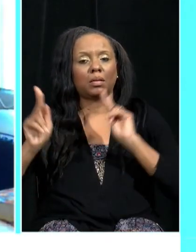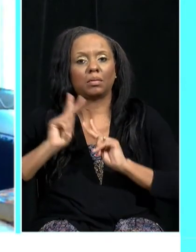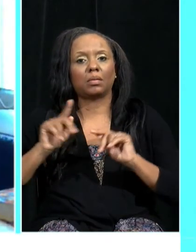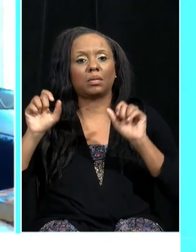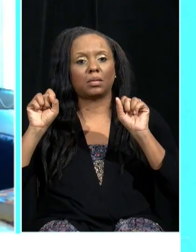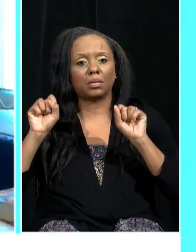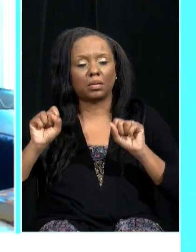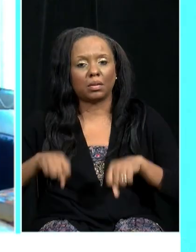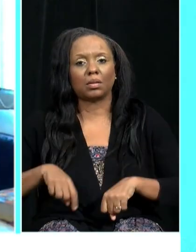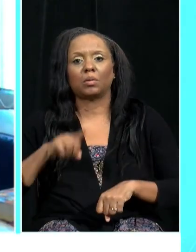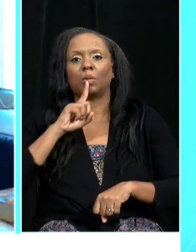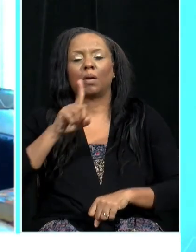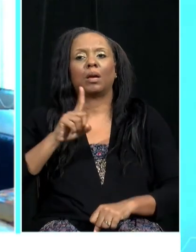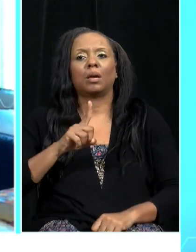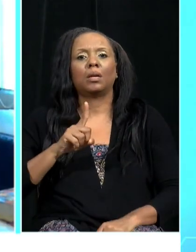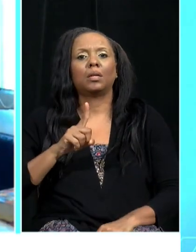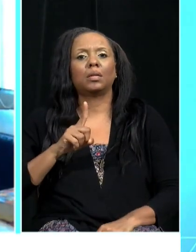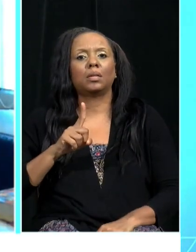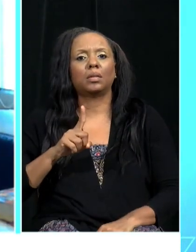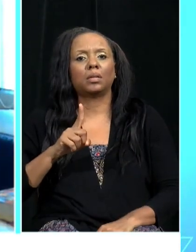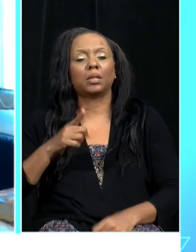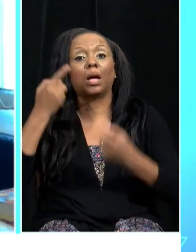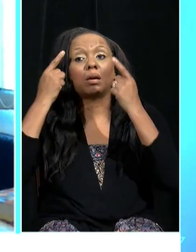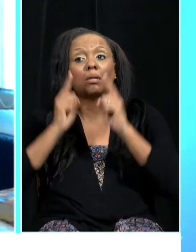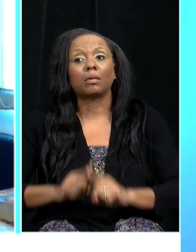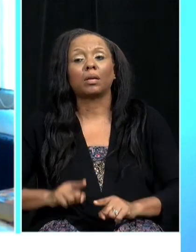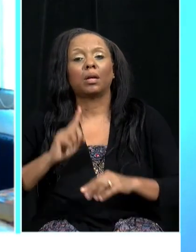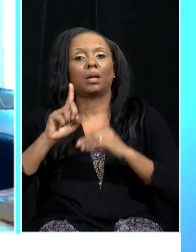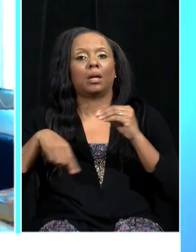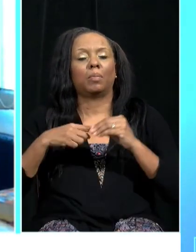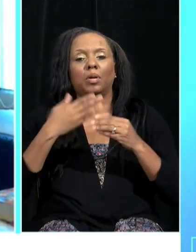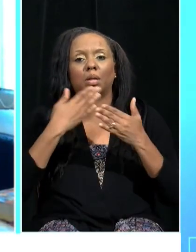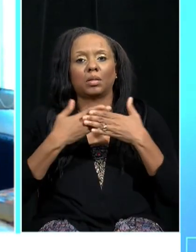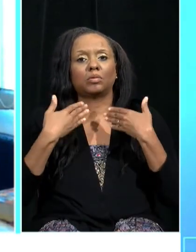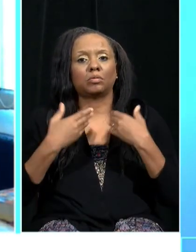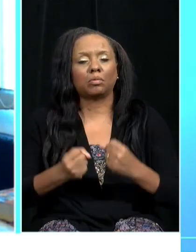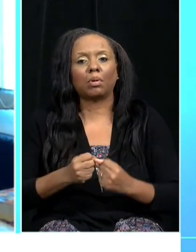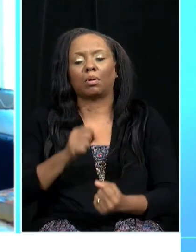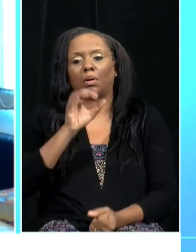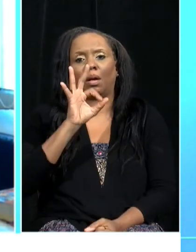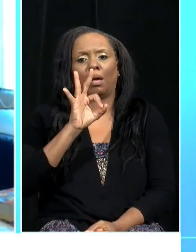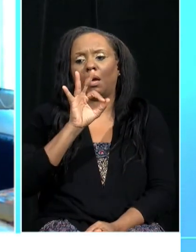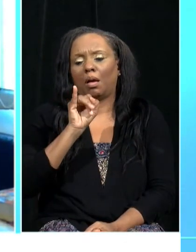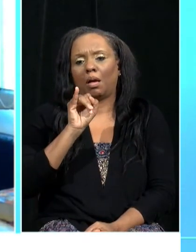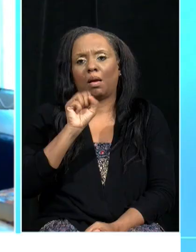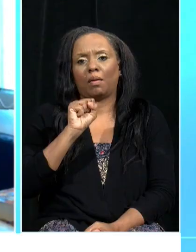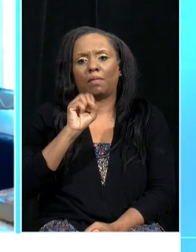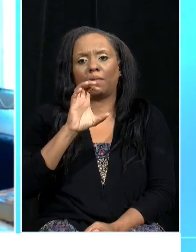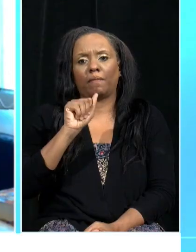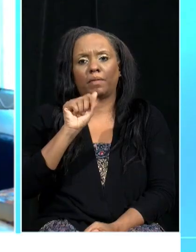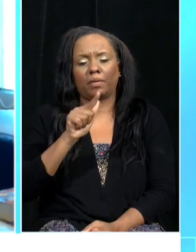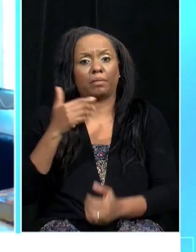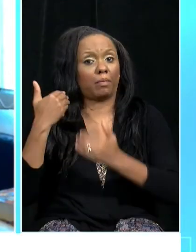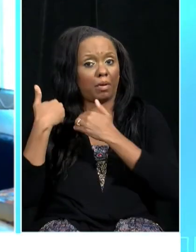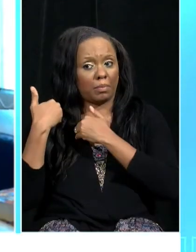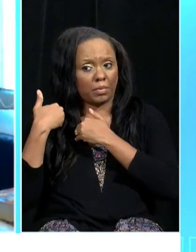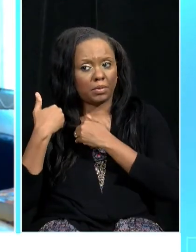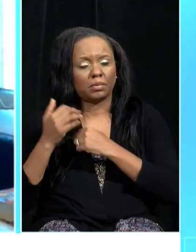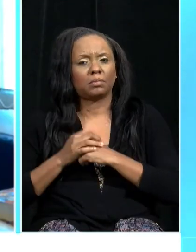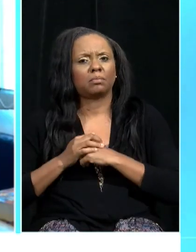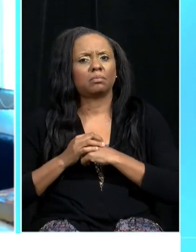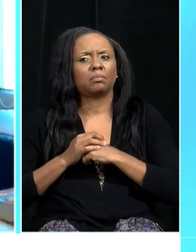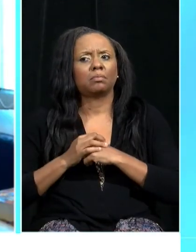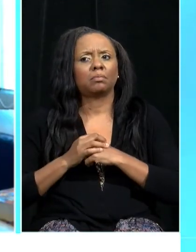what constitutes sound fiscal conduct, what sound fiscal responsibility. These terms, fiscal responsibility and